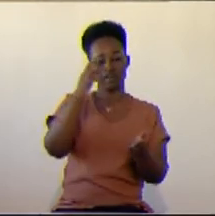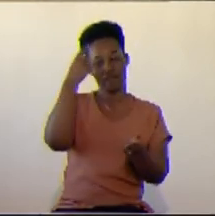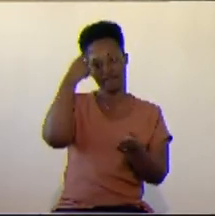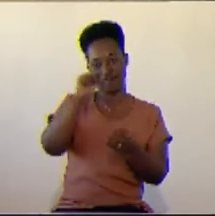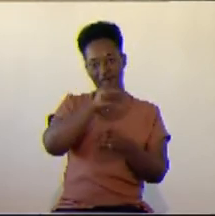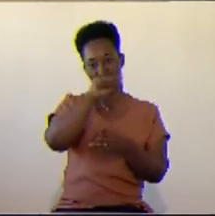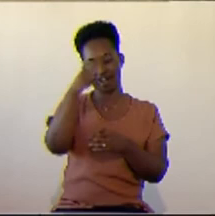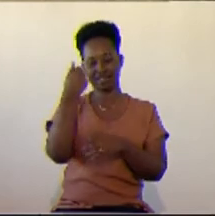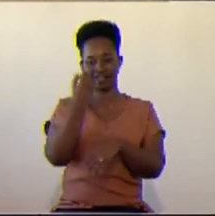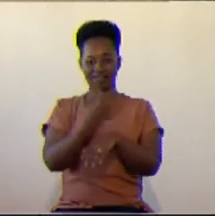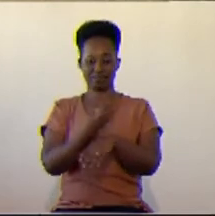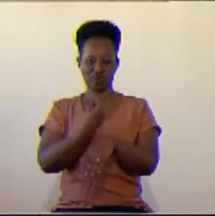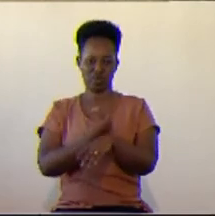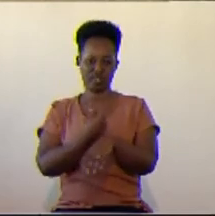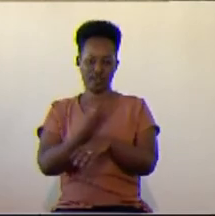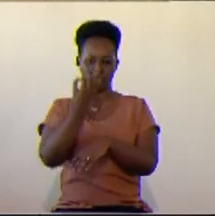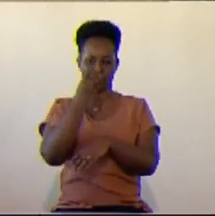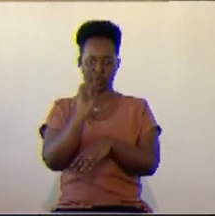30-minute session of TV learning.